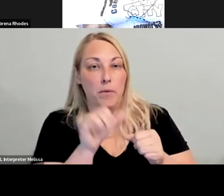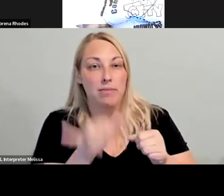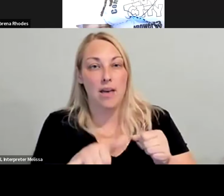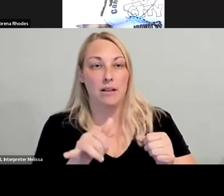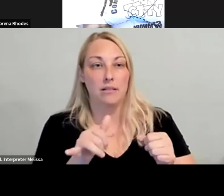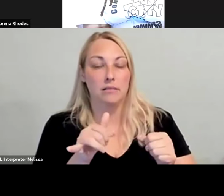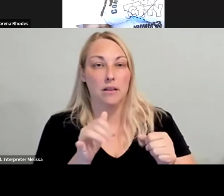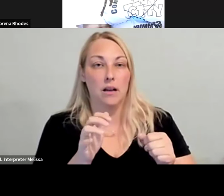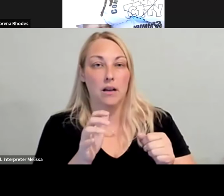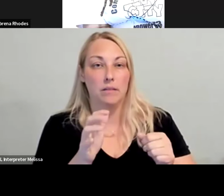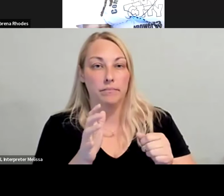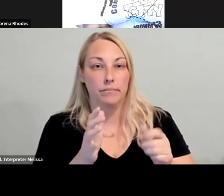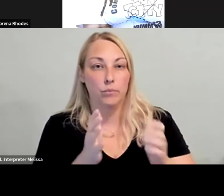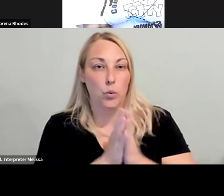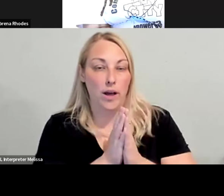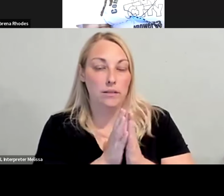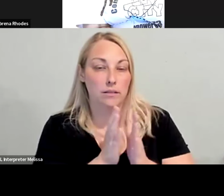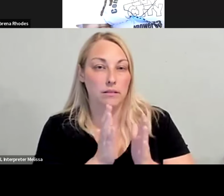recorded. We'll make sure to get that to you.